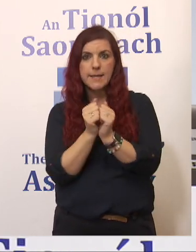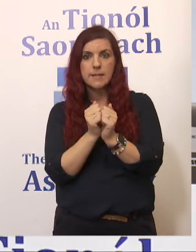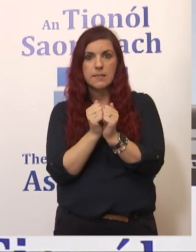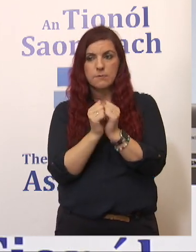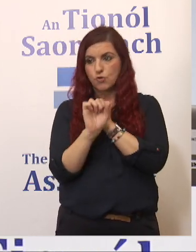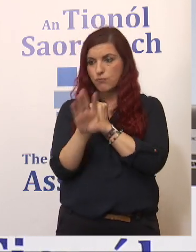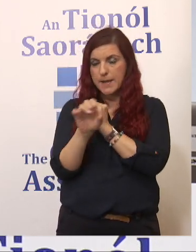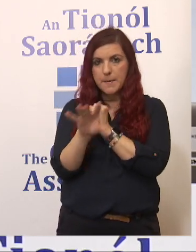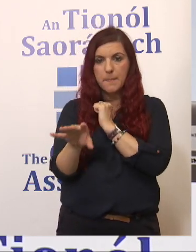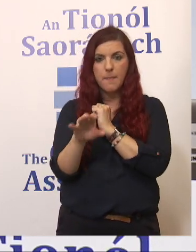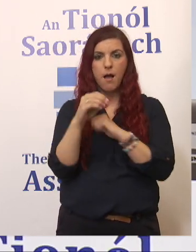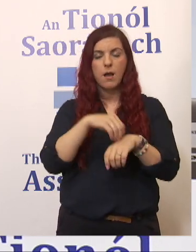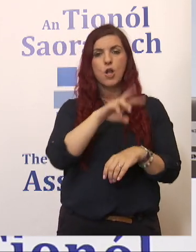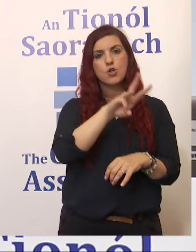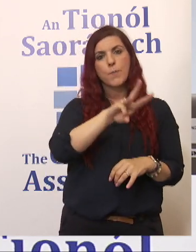on